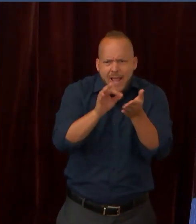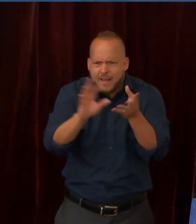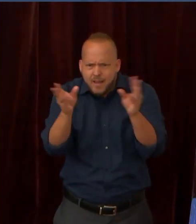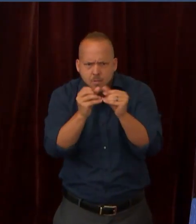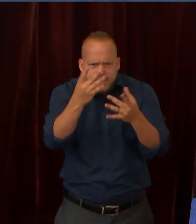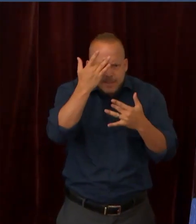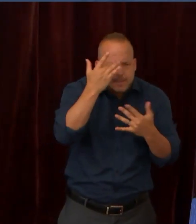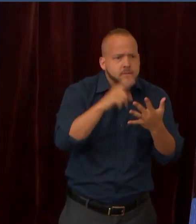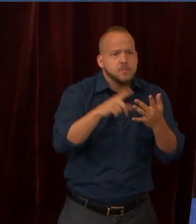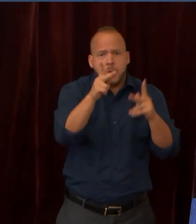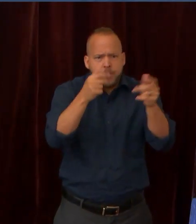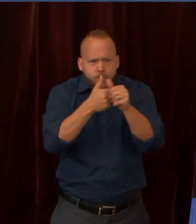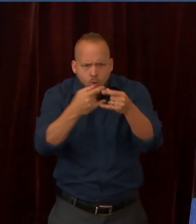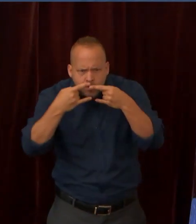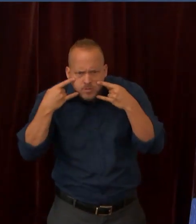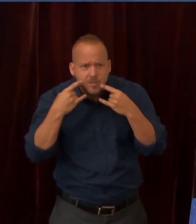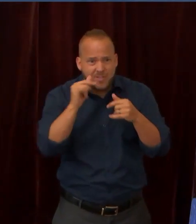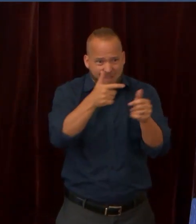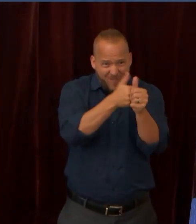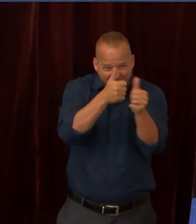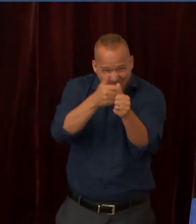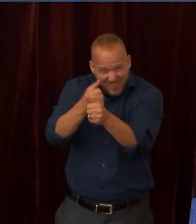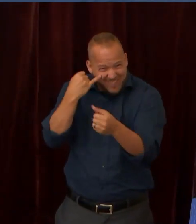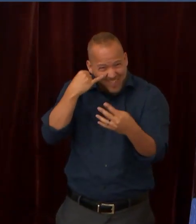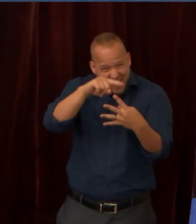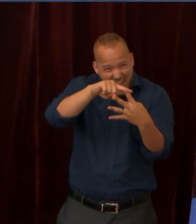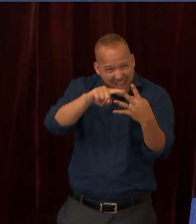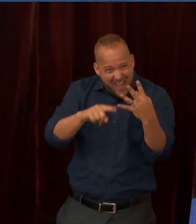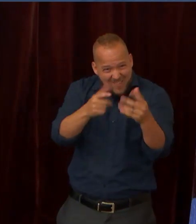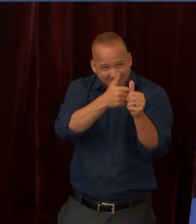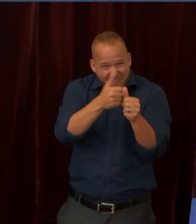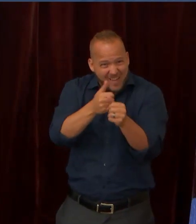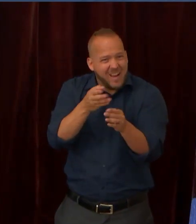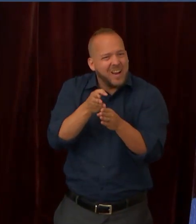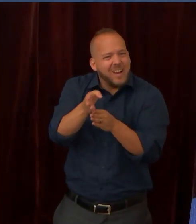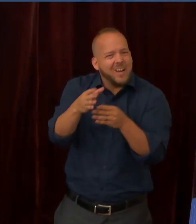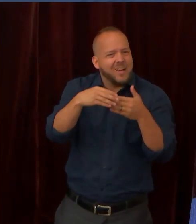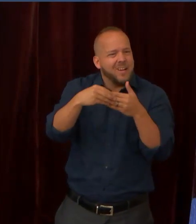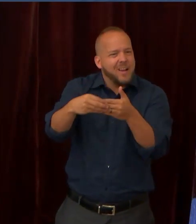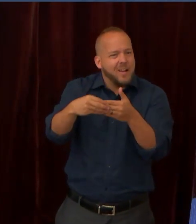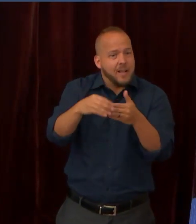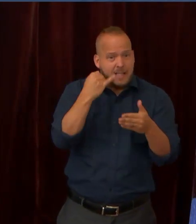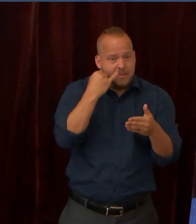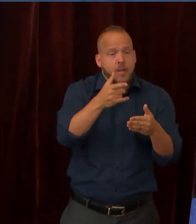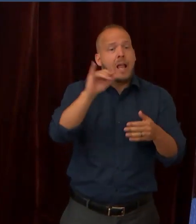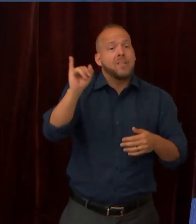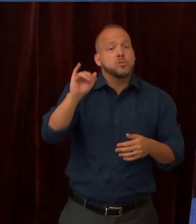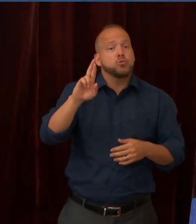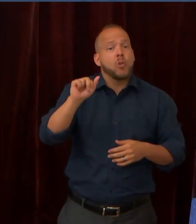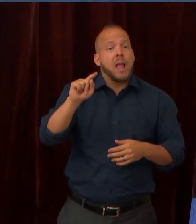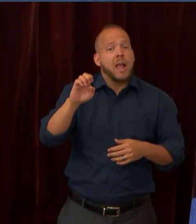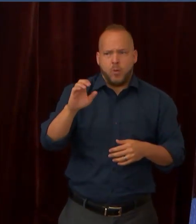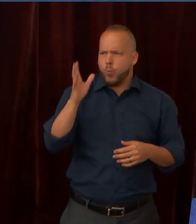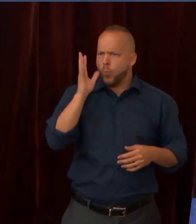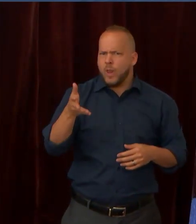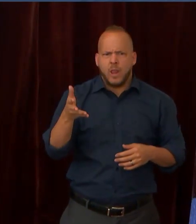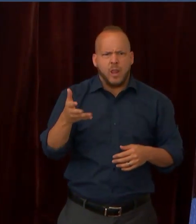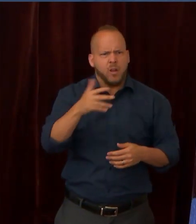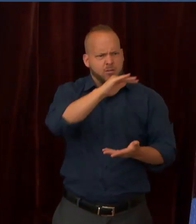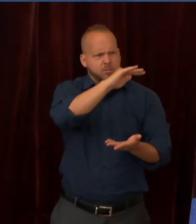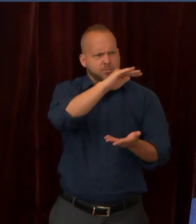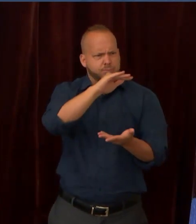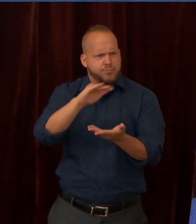infection rate down and that those counties can move forward to phase 2. Now, I'm glad we've taken some